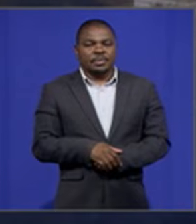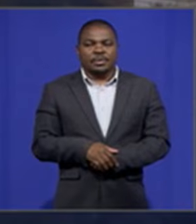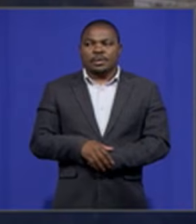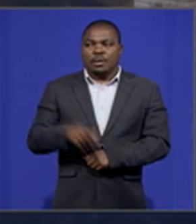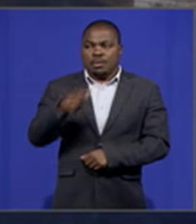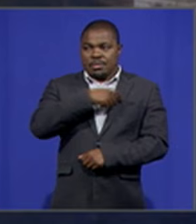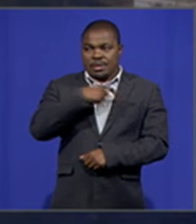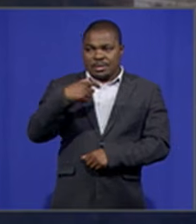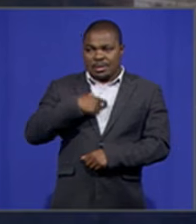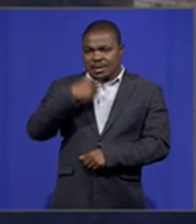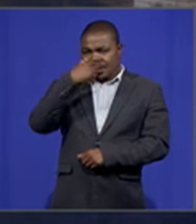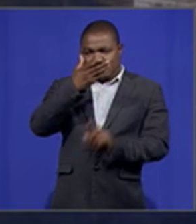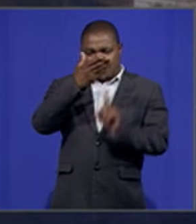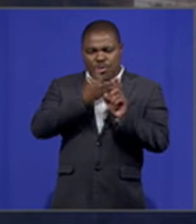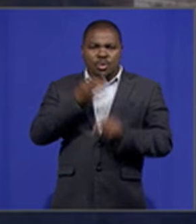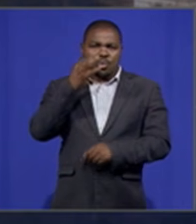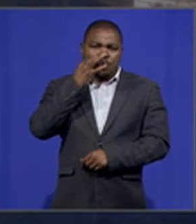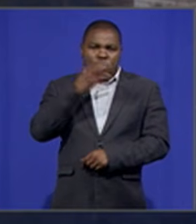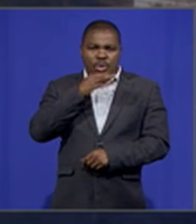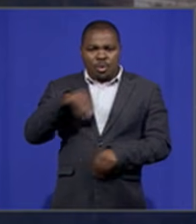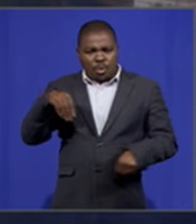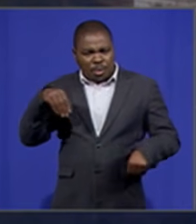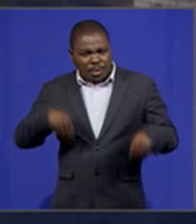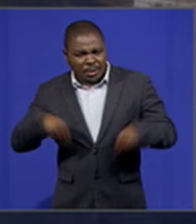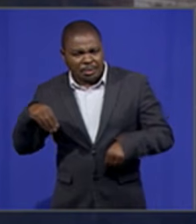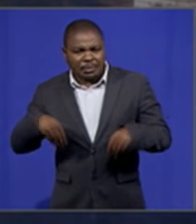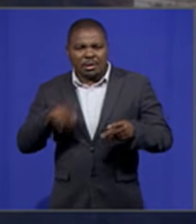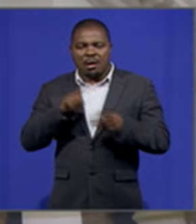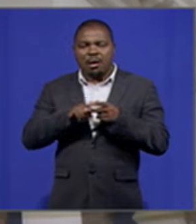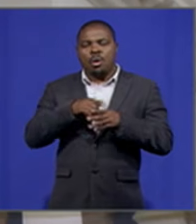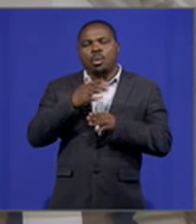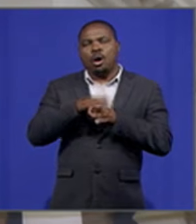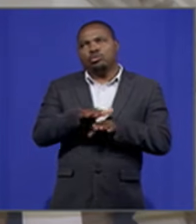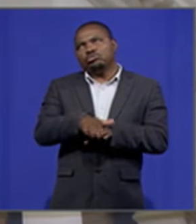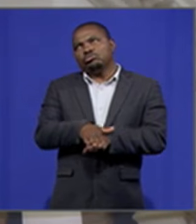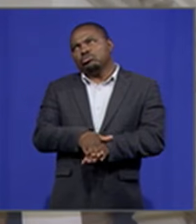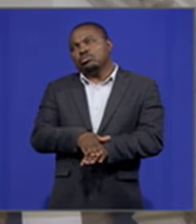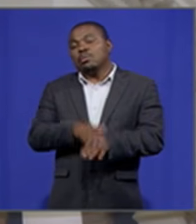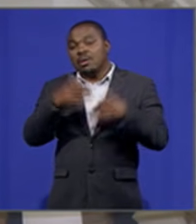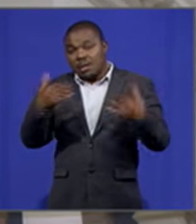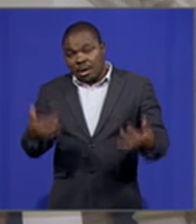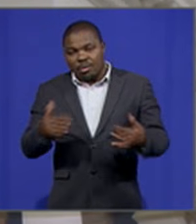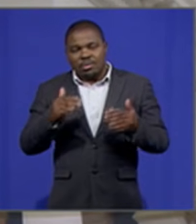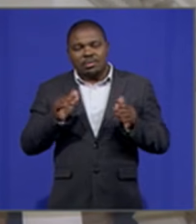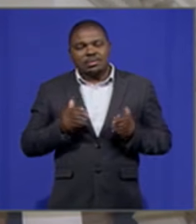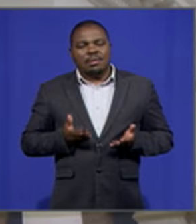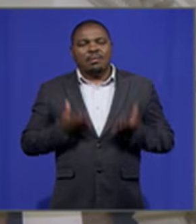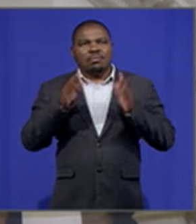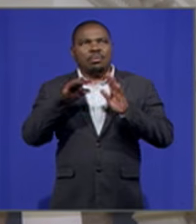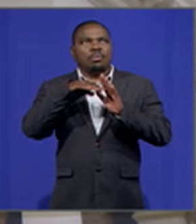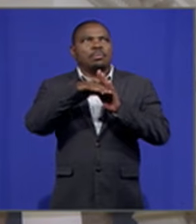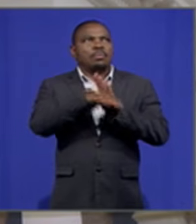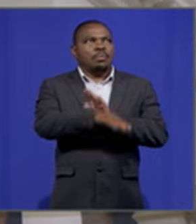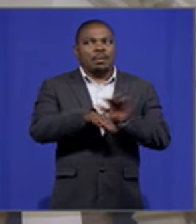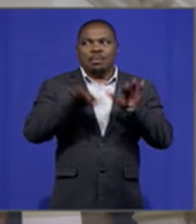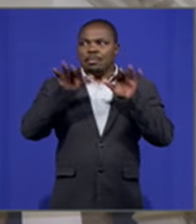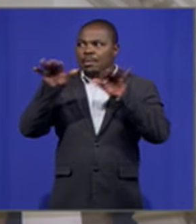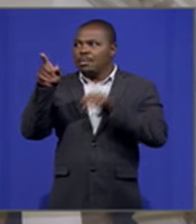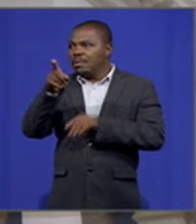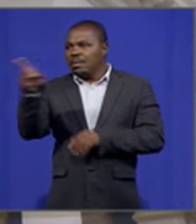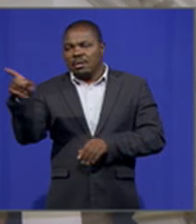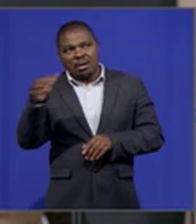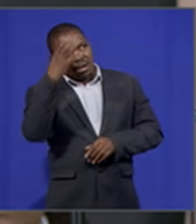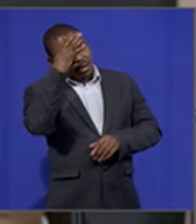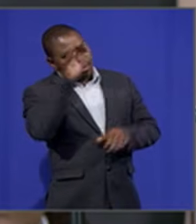Mopresidente Ramaphosa a re bonweenwee le go ngodiega mo dimasepaleng go baka kwelotlase ga ditirelo le go tlhoka botshepegi ga baagi mo batlhankeleng